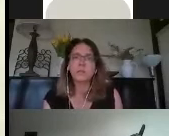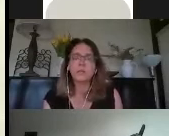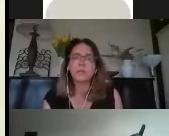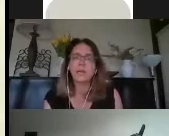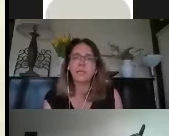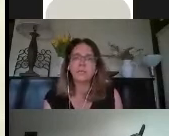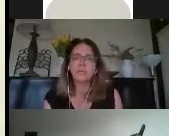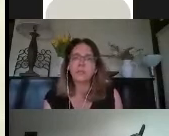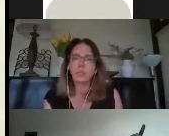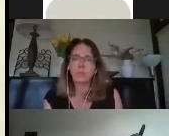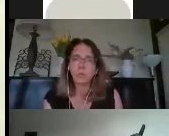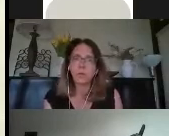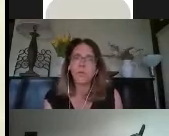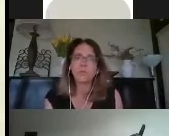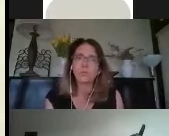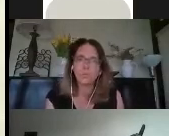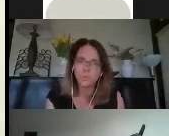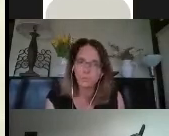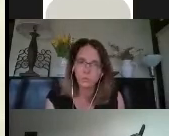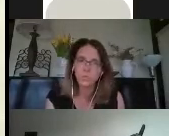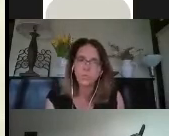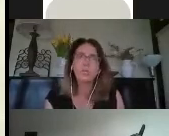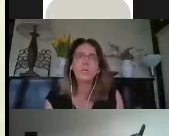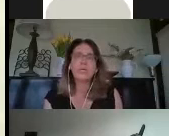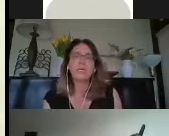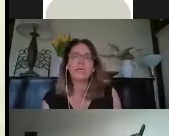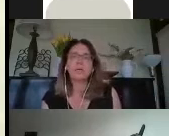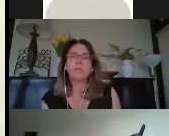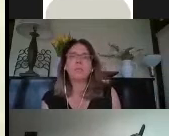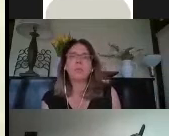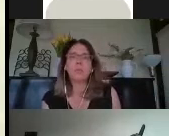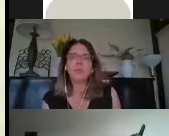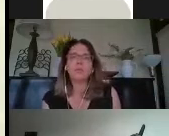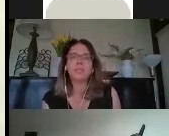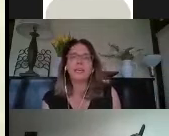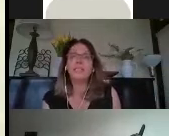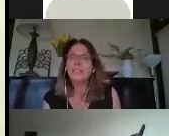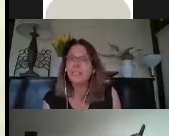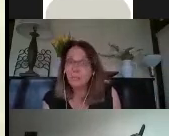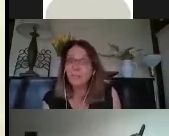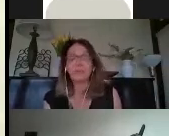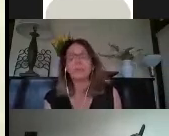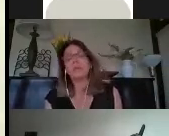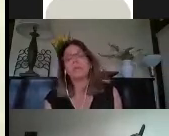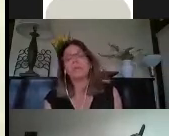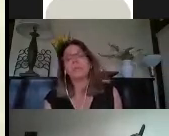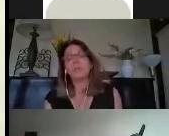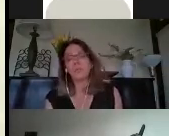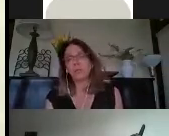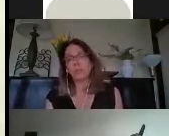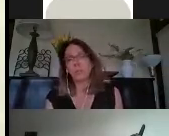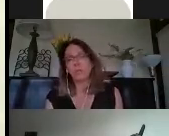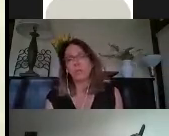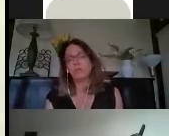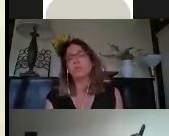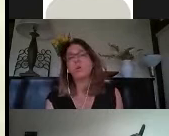the activities, the pickup drop off for school children, you know, making sure that that is safe is